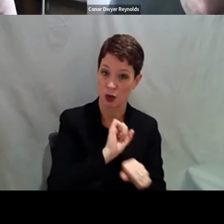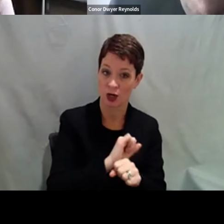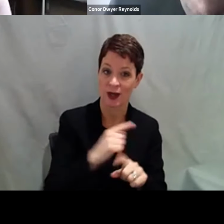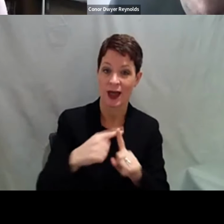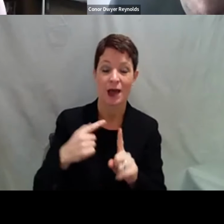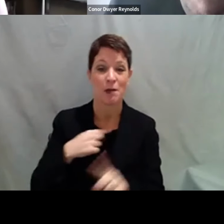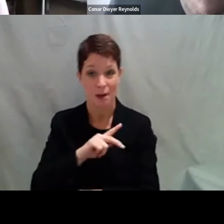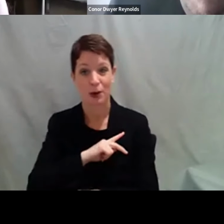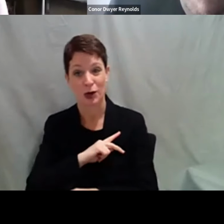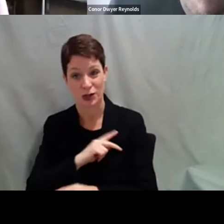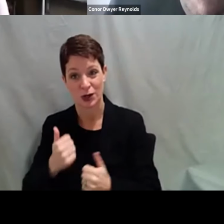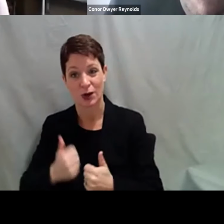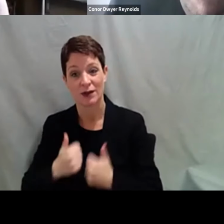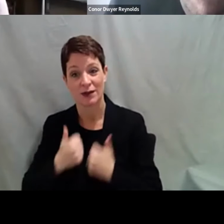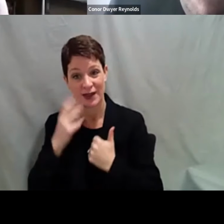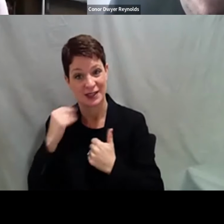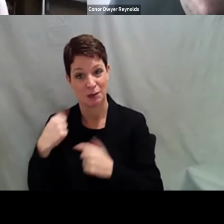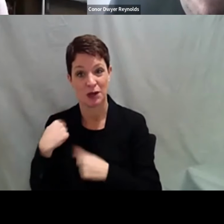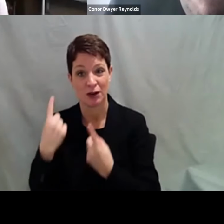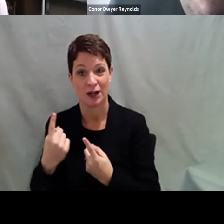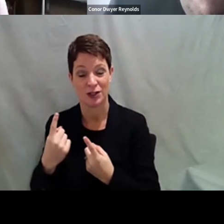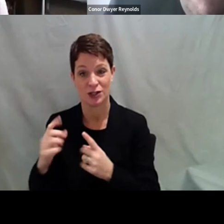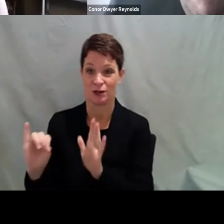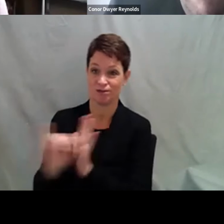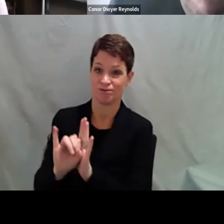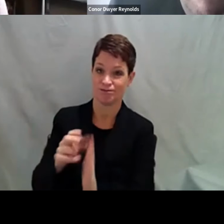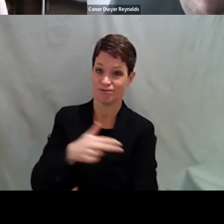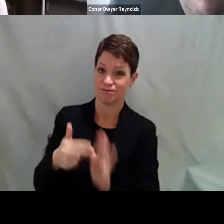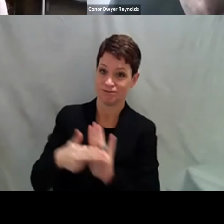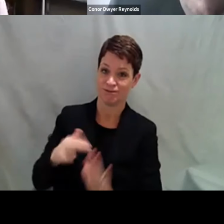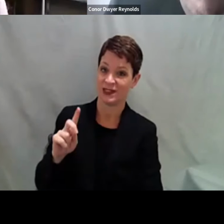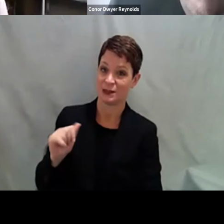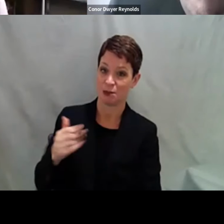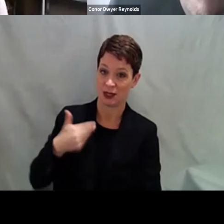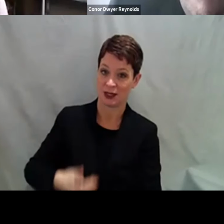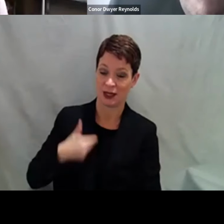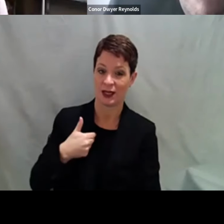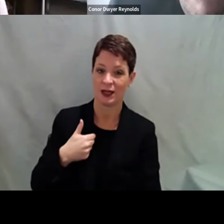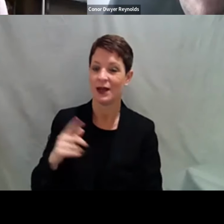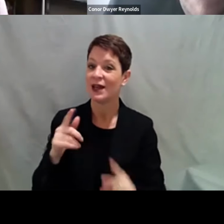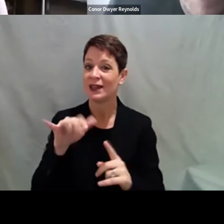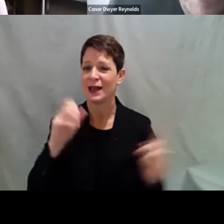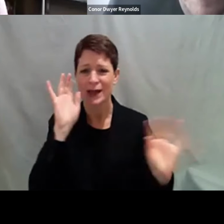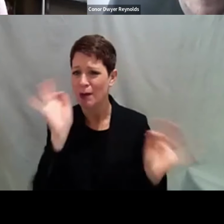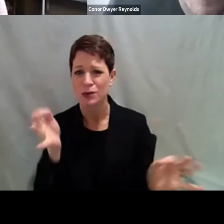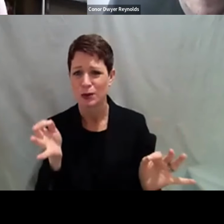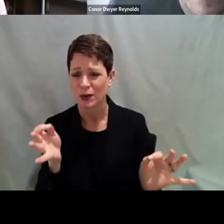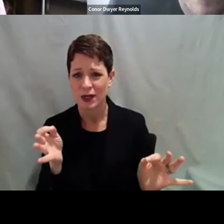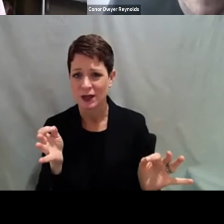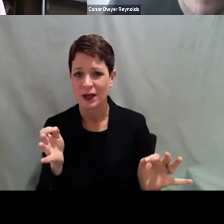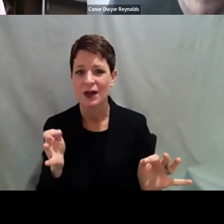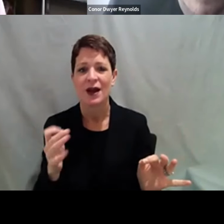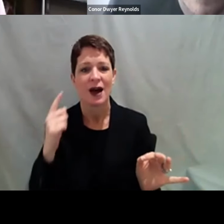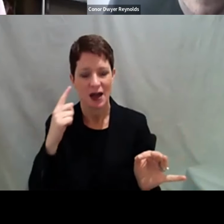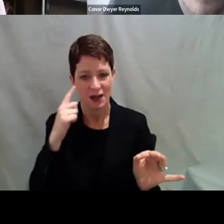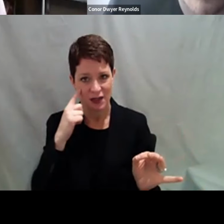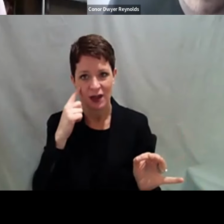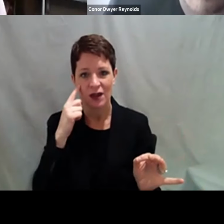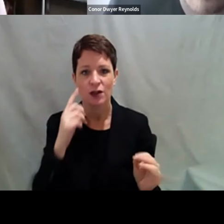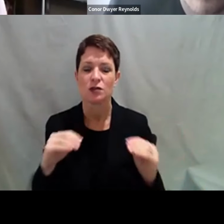my own personal journey to disability identity. So I will say, yes, absolutely. I think there's been a